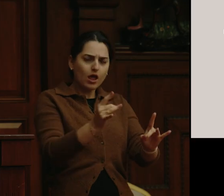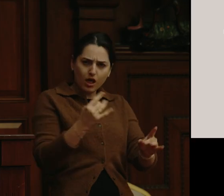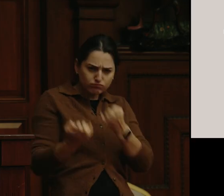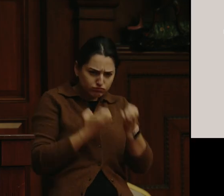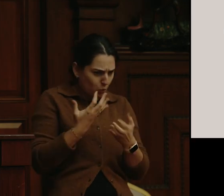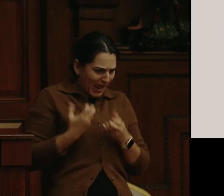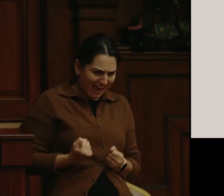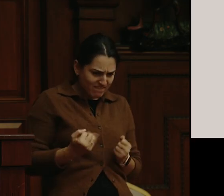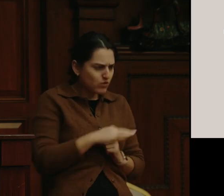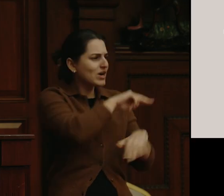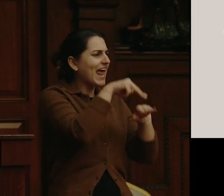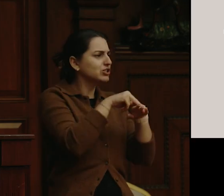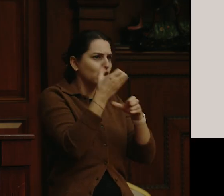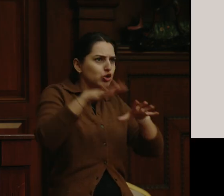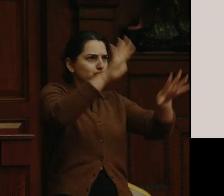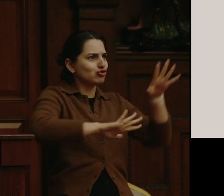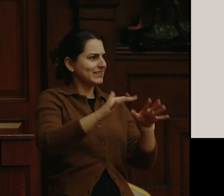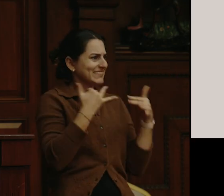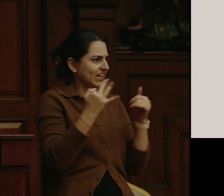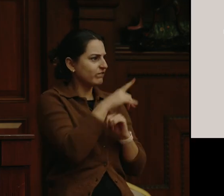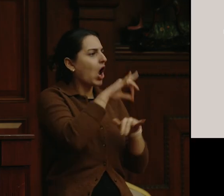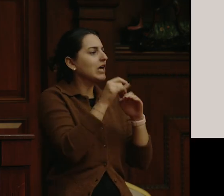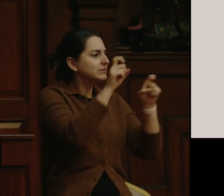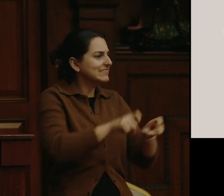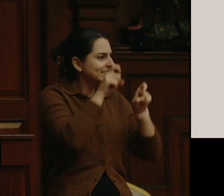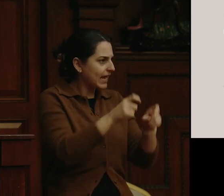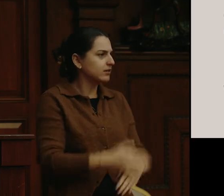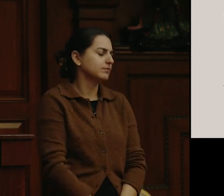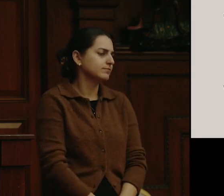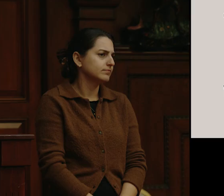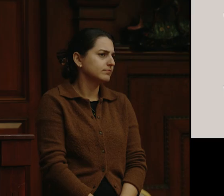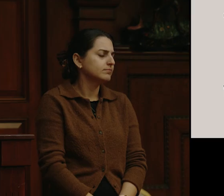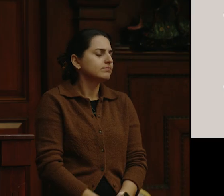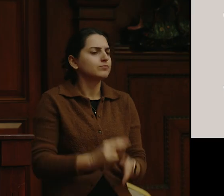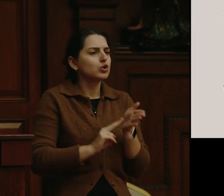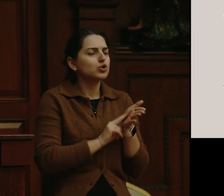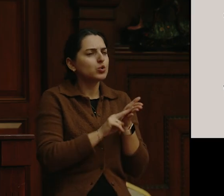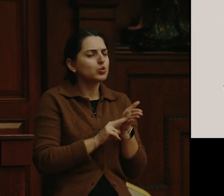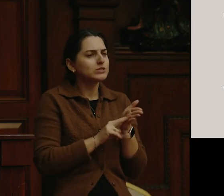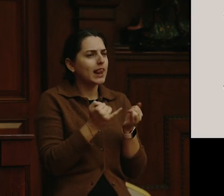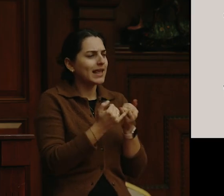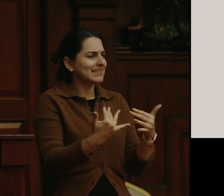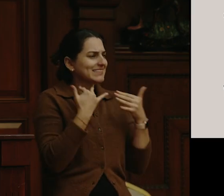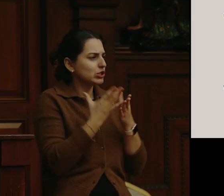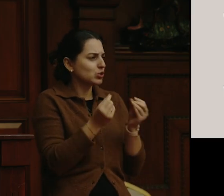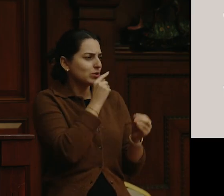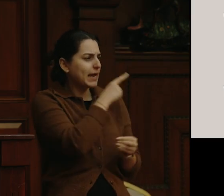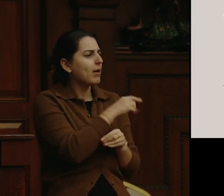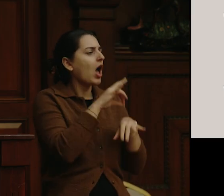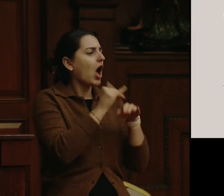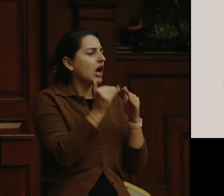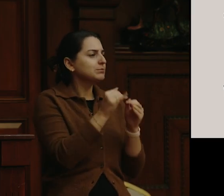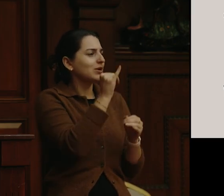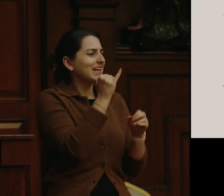do we have in terms of national data on hospitalizations. We used a data source called the